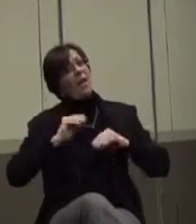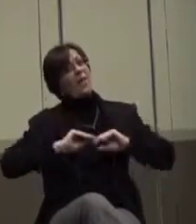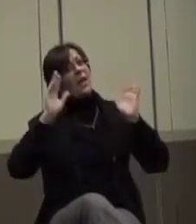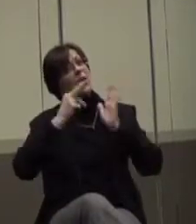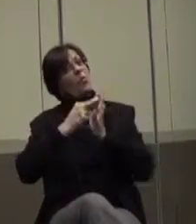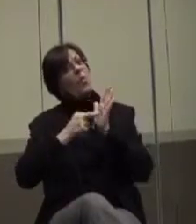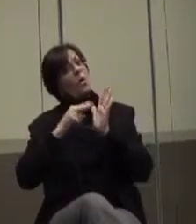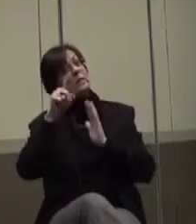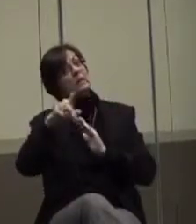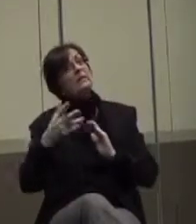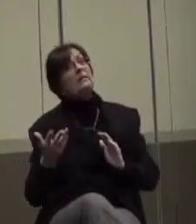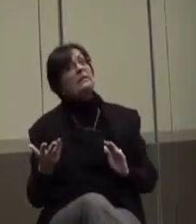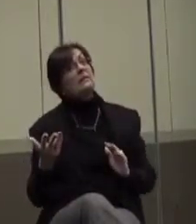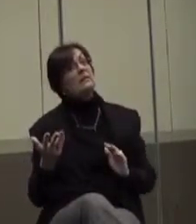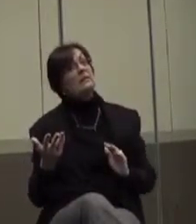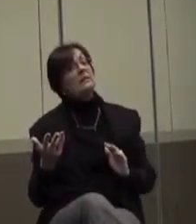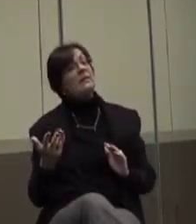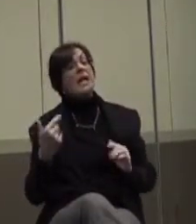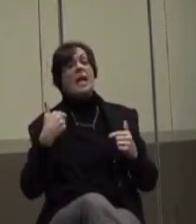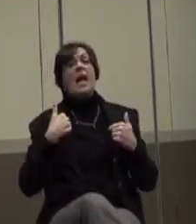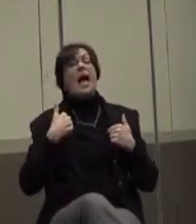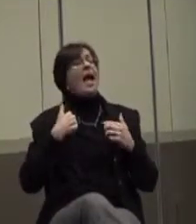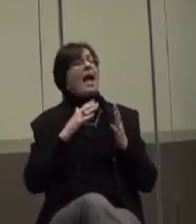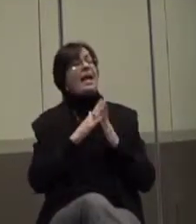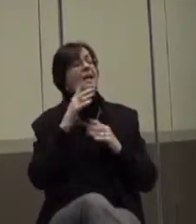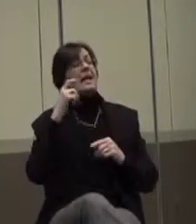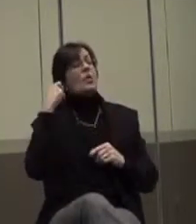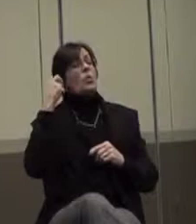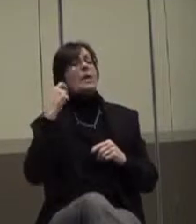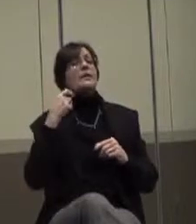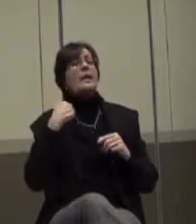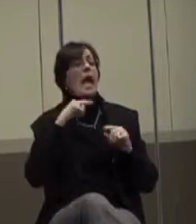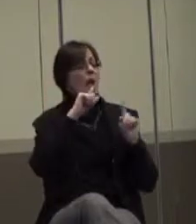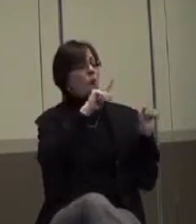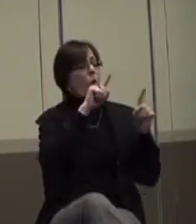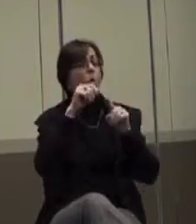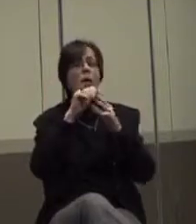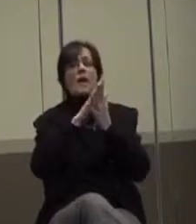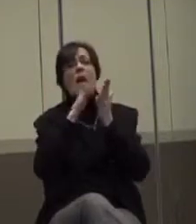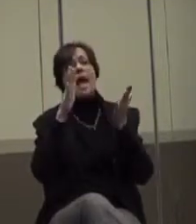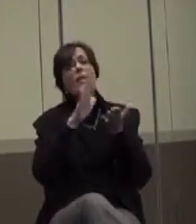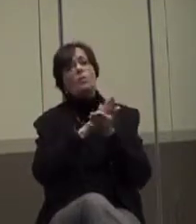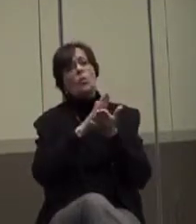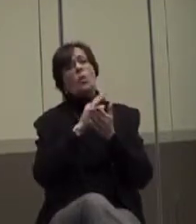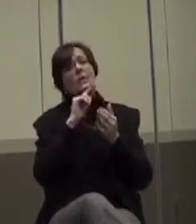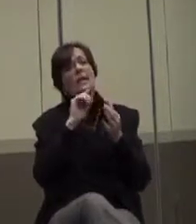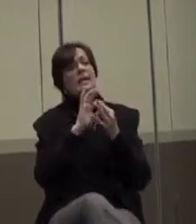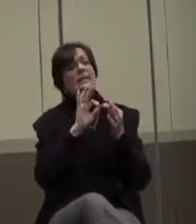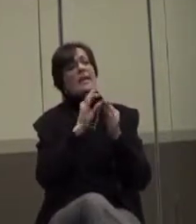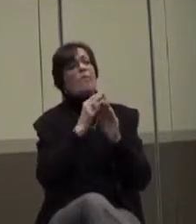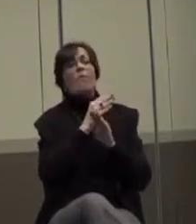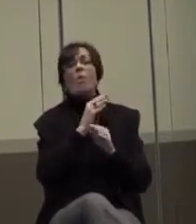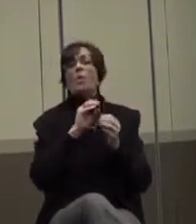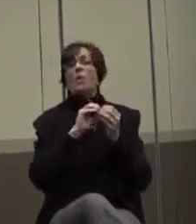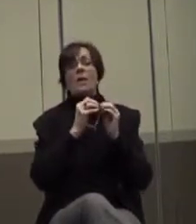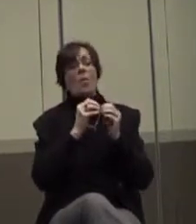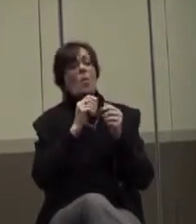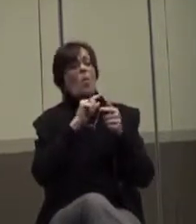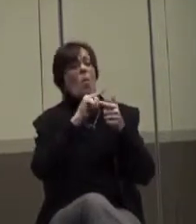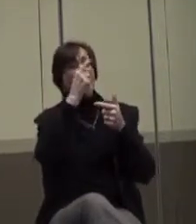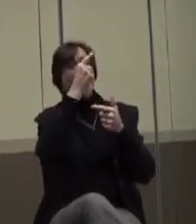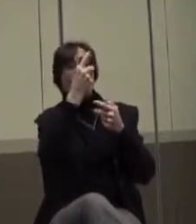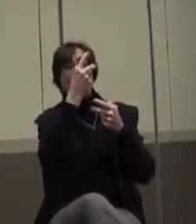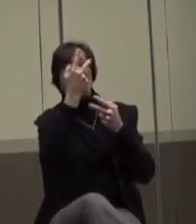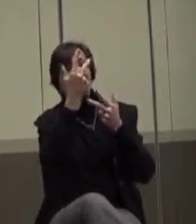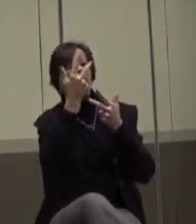rules? I get crazy. I go into a lot of schools, and I've said this before, but one of the number 1, 2, or 3 reasons kids